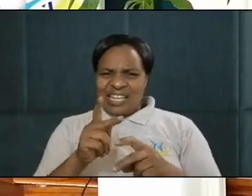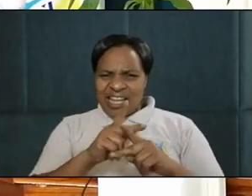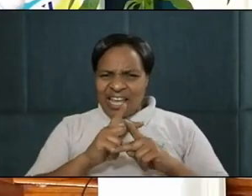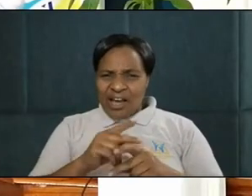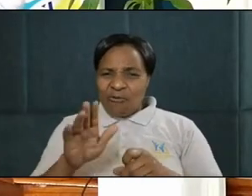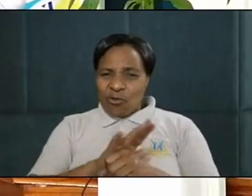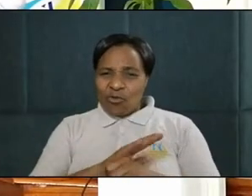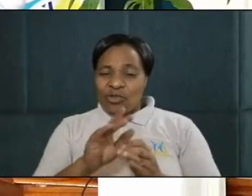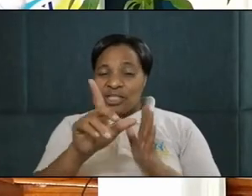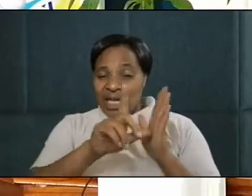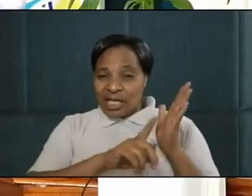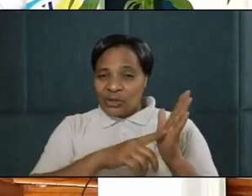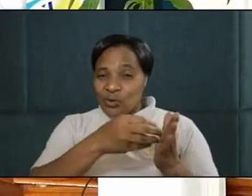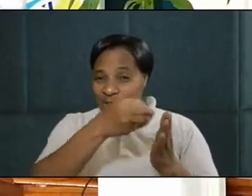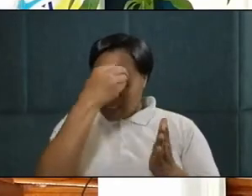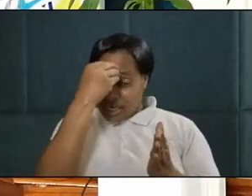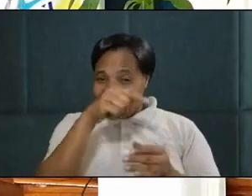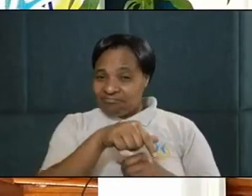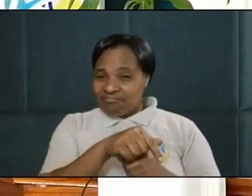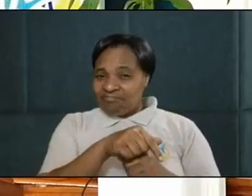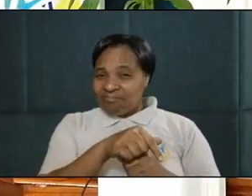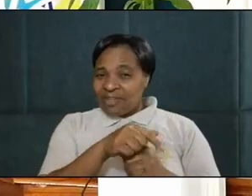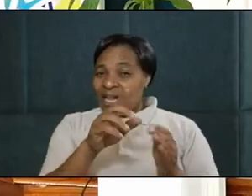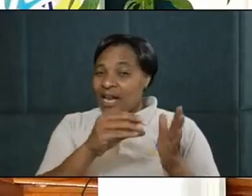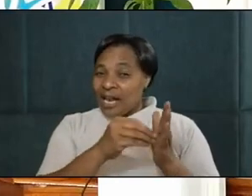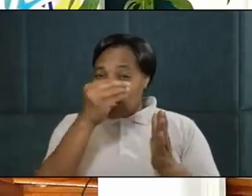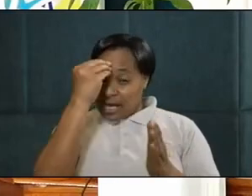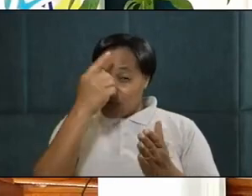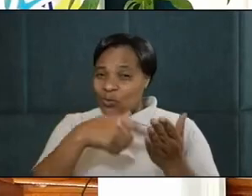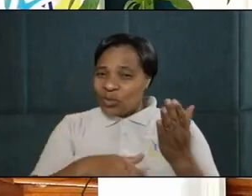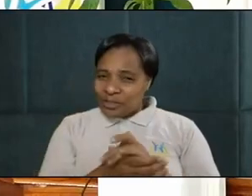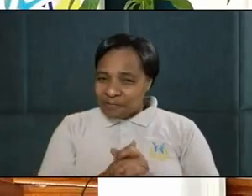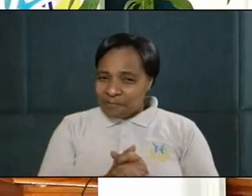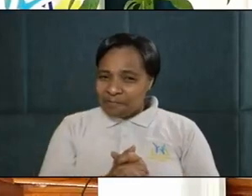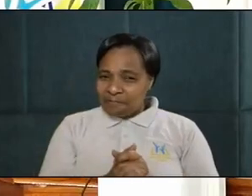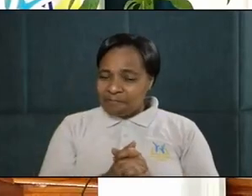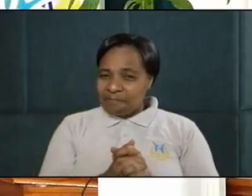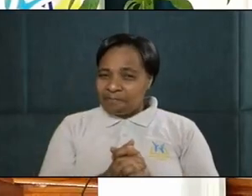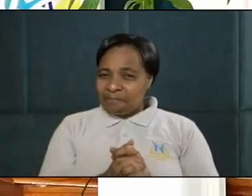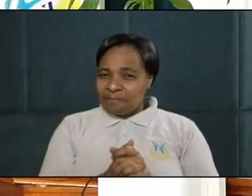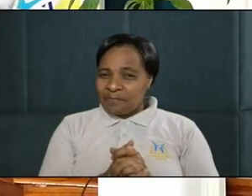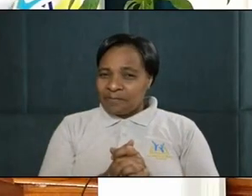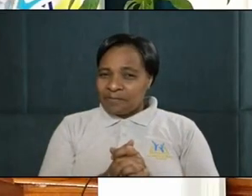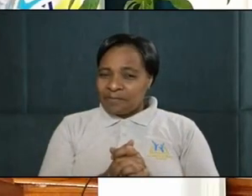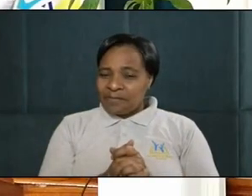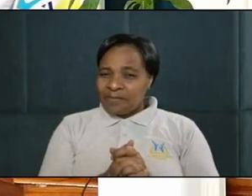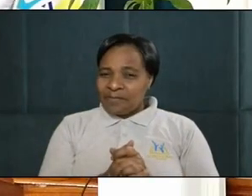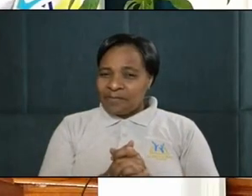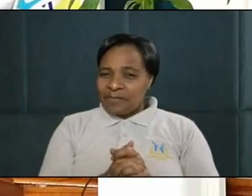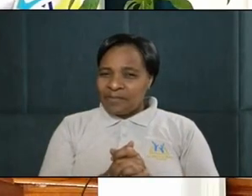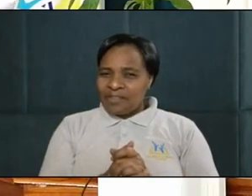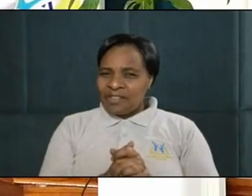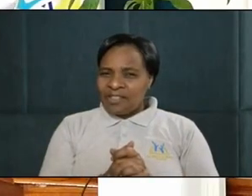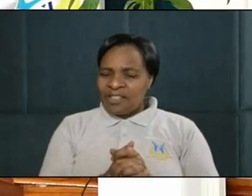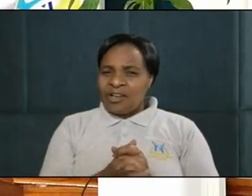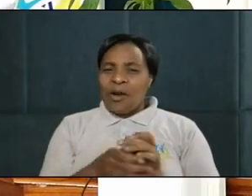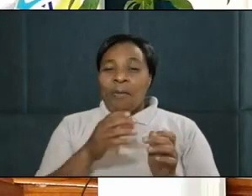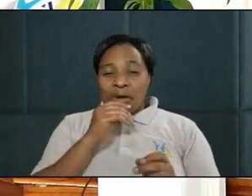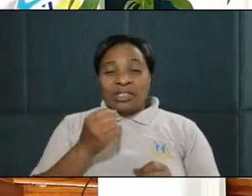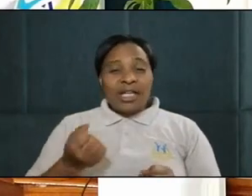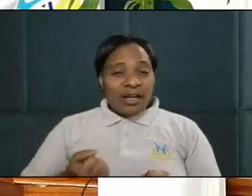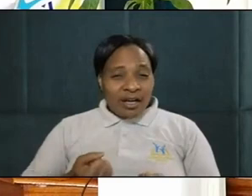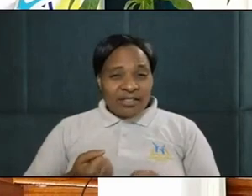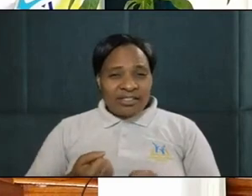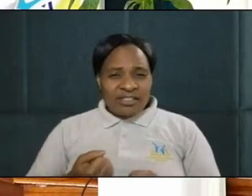lesson we can pick from here. Can we pick a lesson from here? I give this to Caesar. Boys and